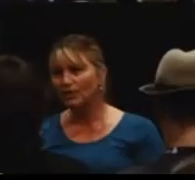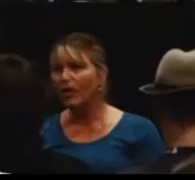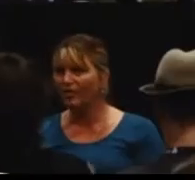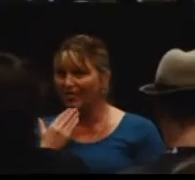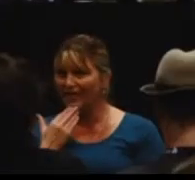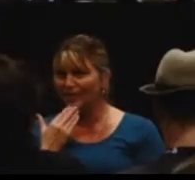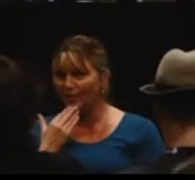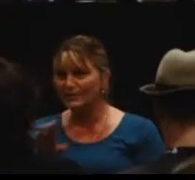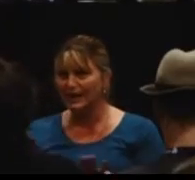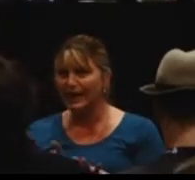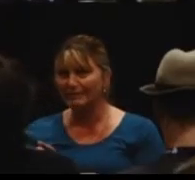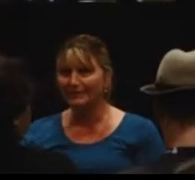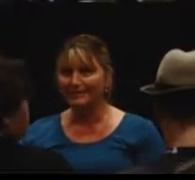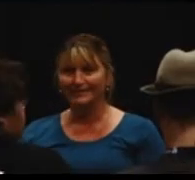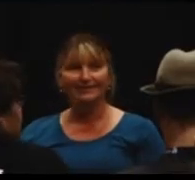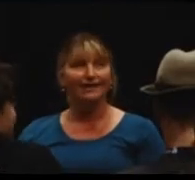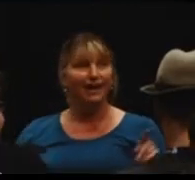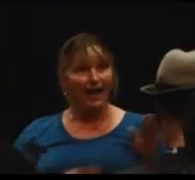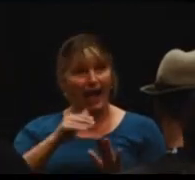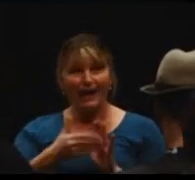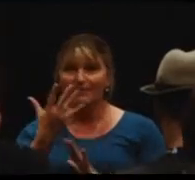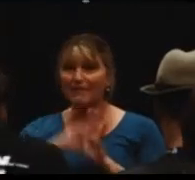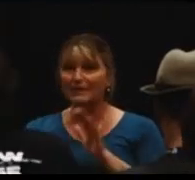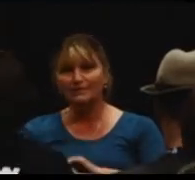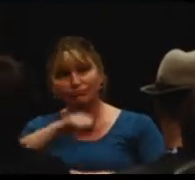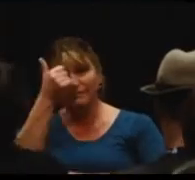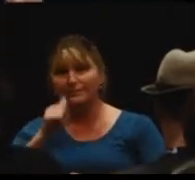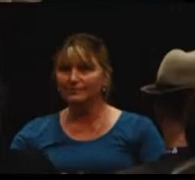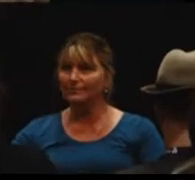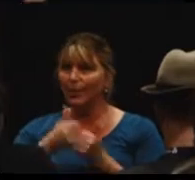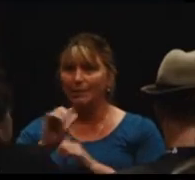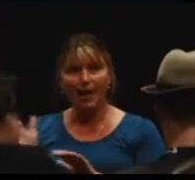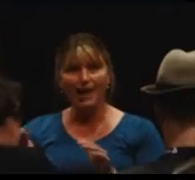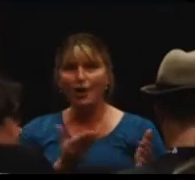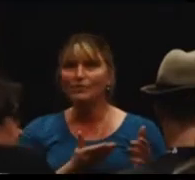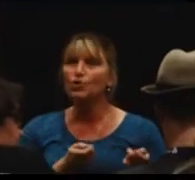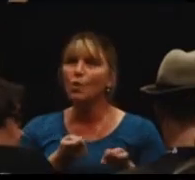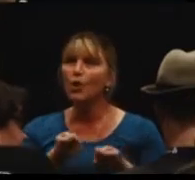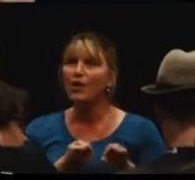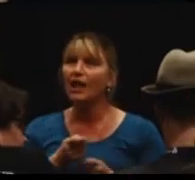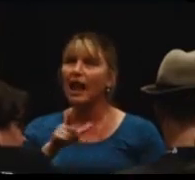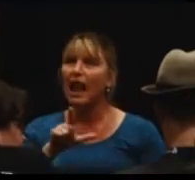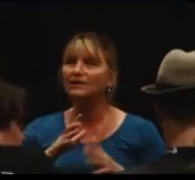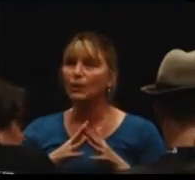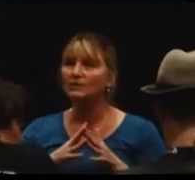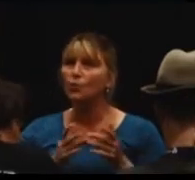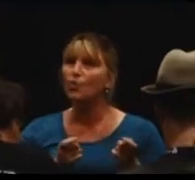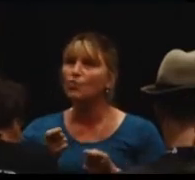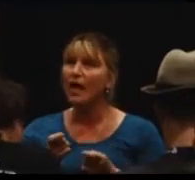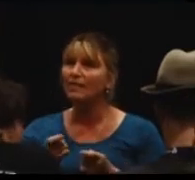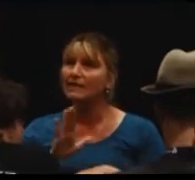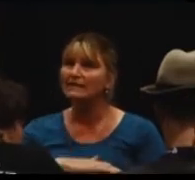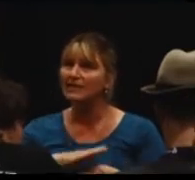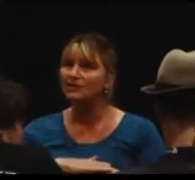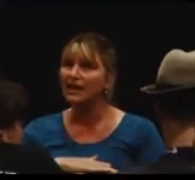I'm going to point out that that was under time. That was brilliant. Well done. I'm now going to hand over to your moderator, Lance Wiggs, who's going to run the session and introduce the panellists